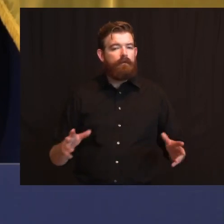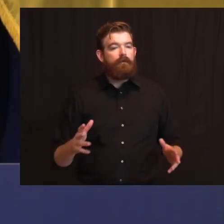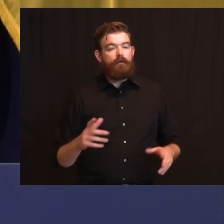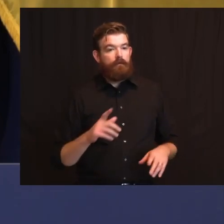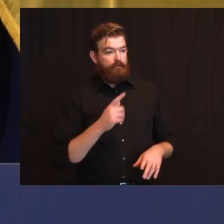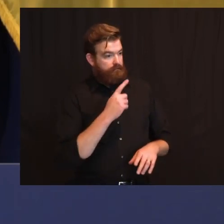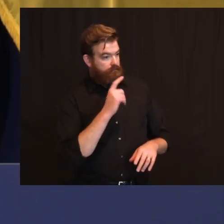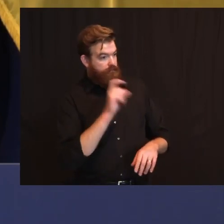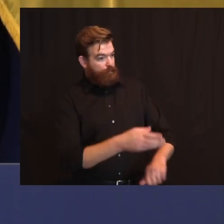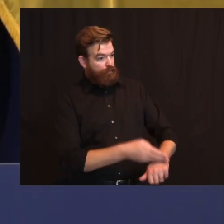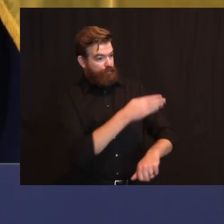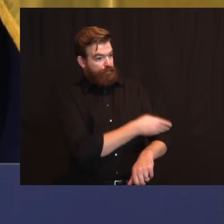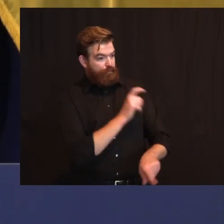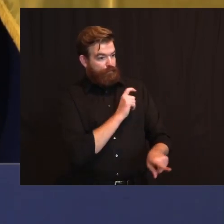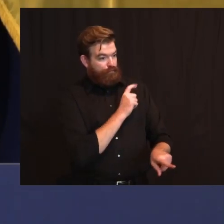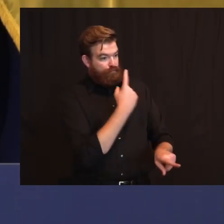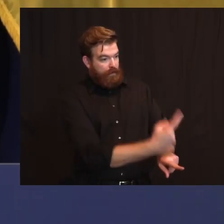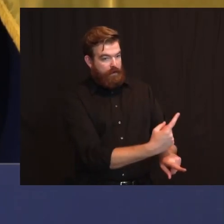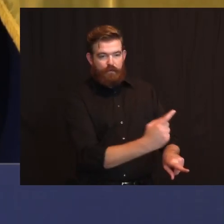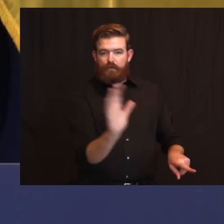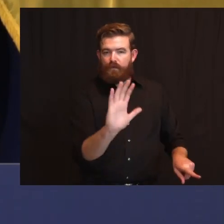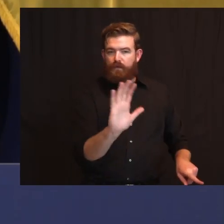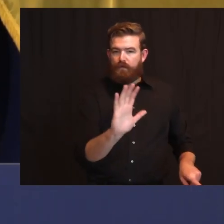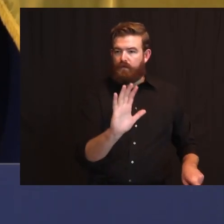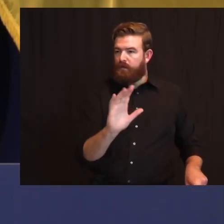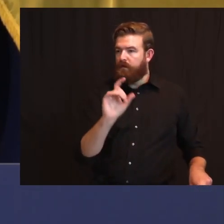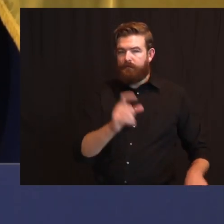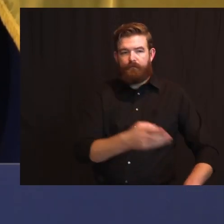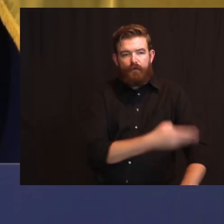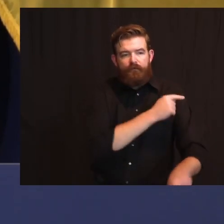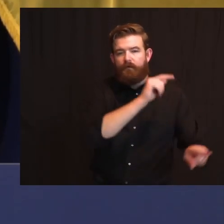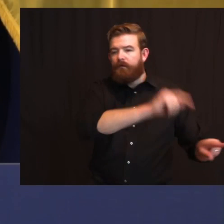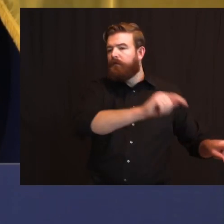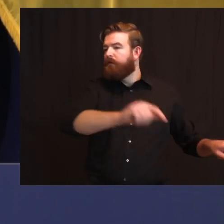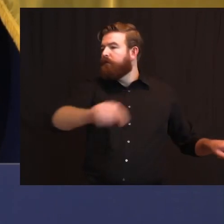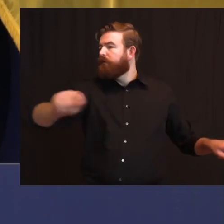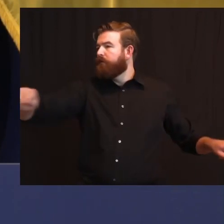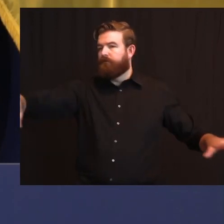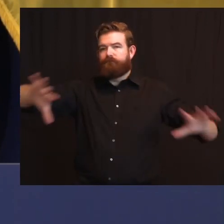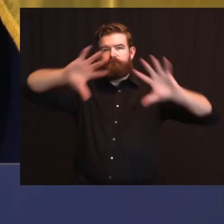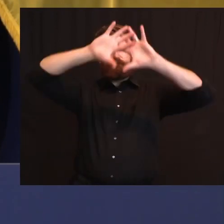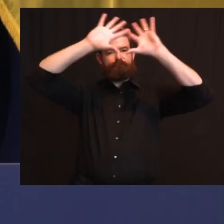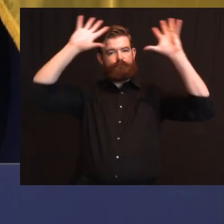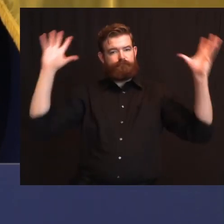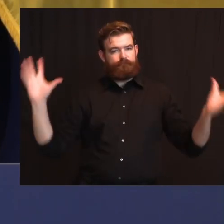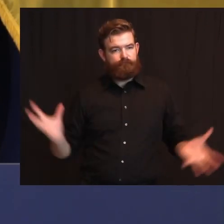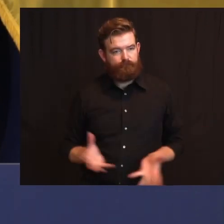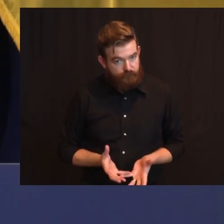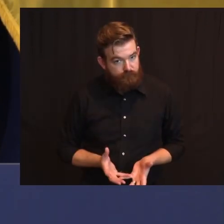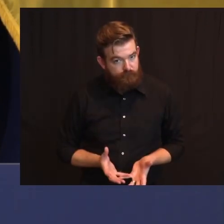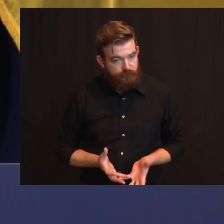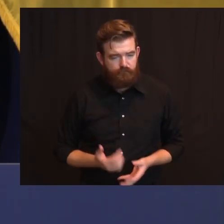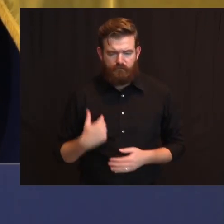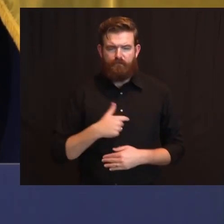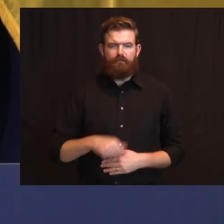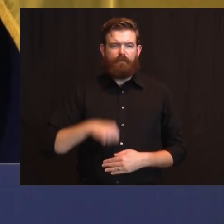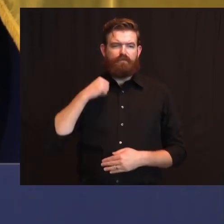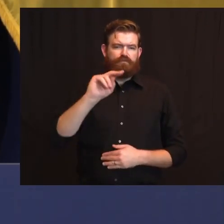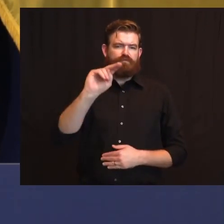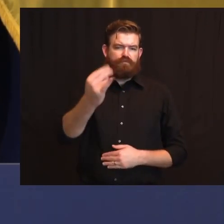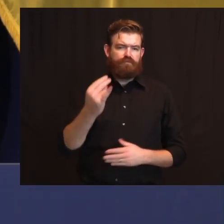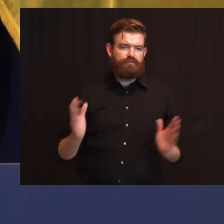holistic overall investment look like? And again, I'm proud not just of the words we say, but the investments